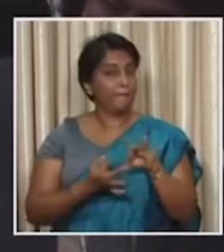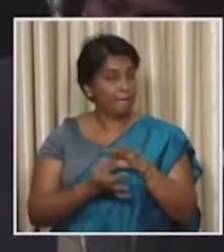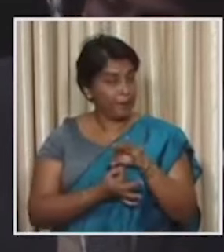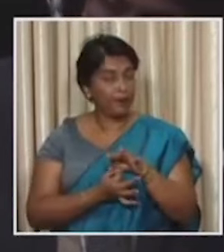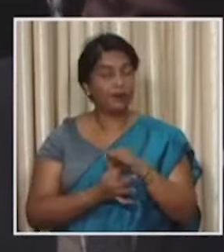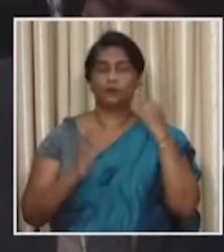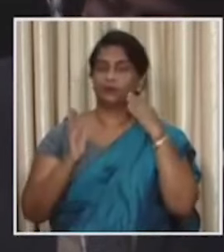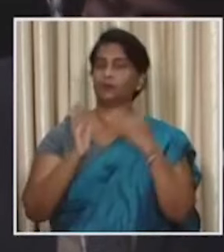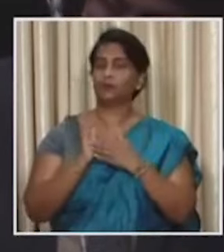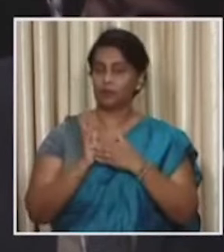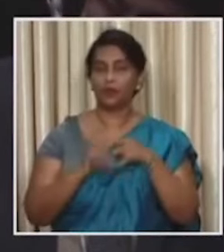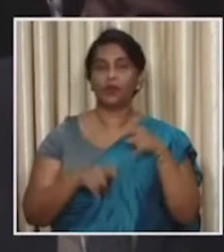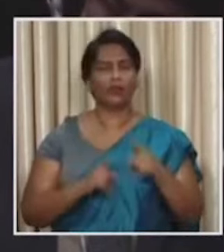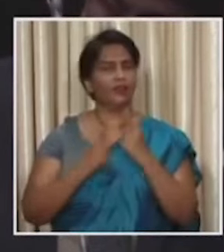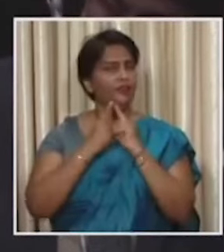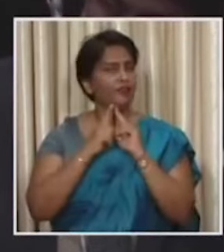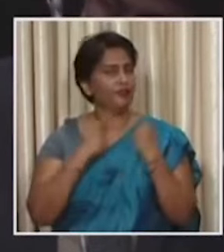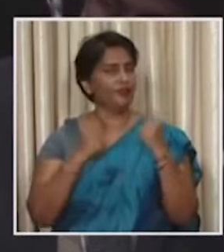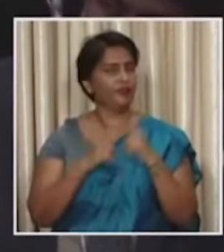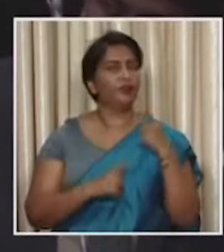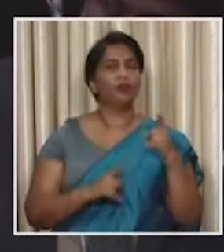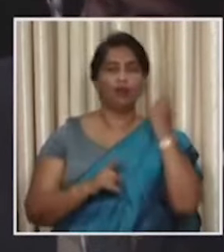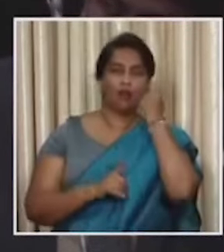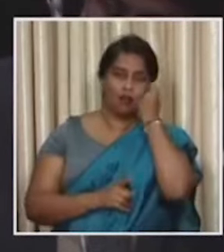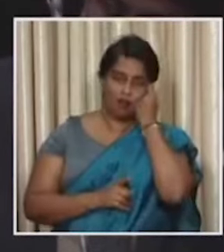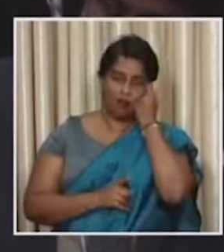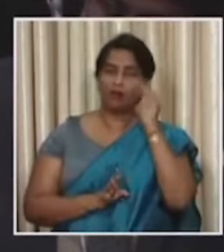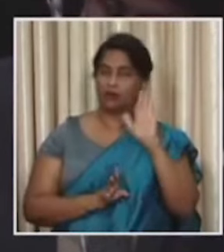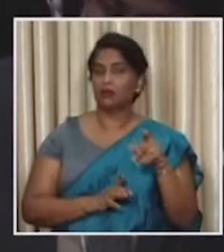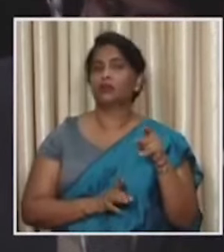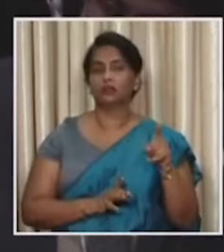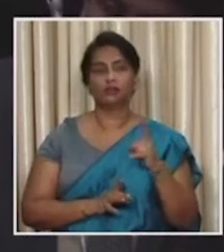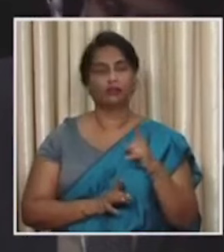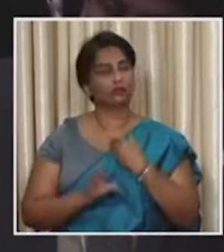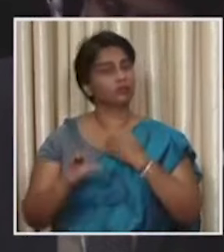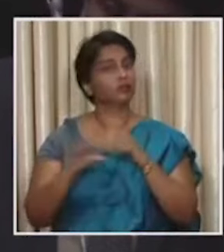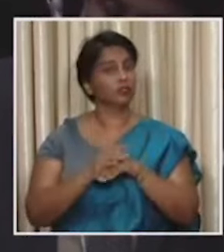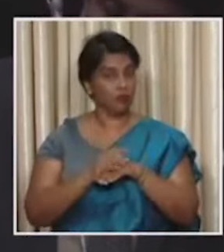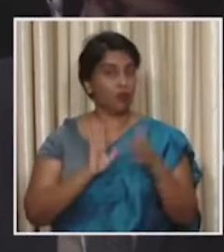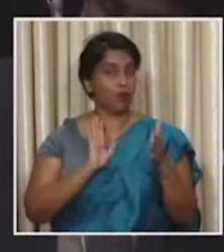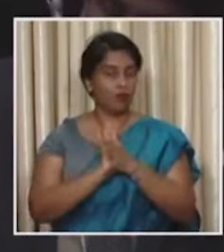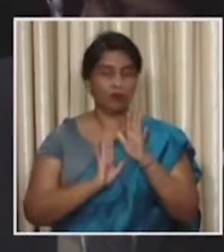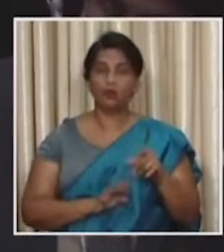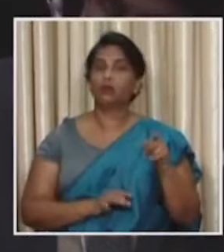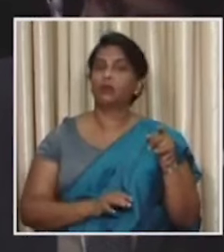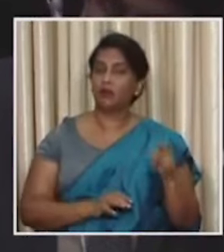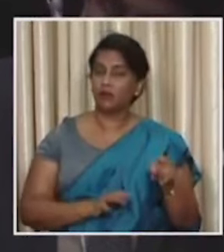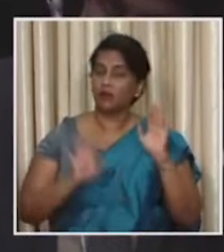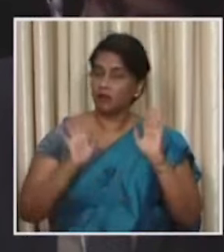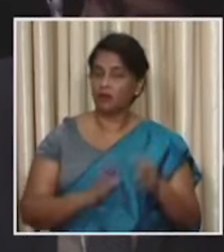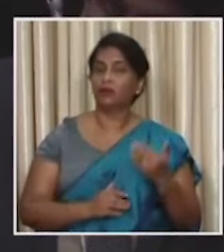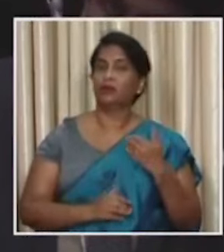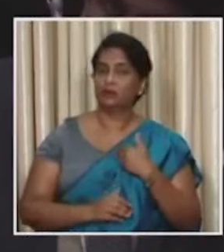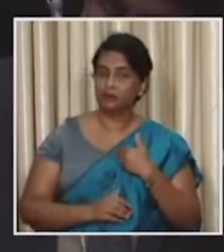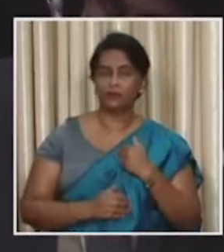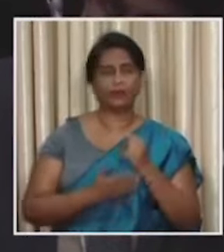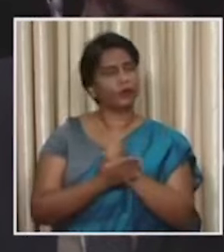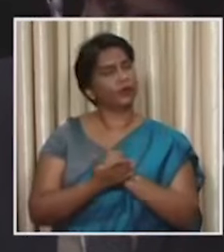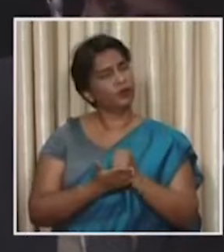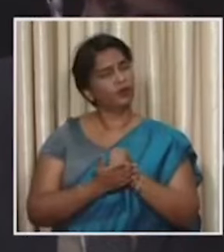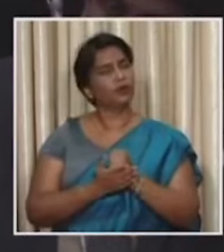government and I are committed to fulfilling the needs and aspirations of the citizens of every community,